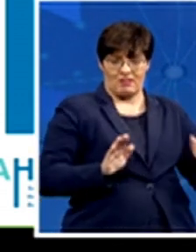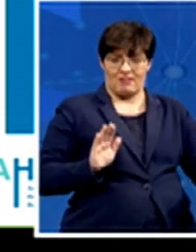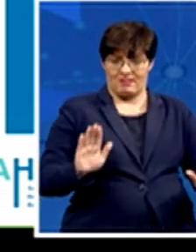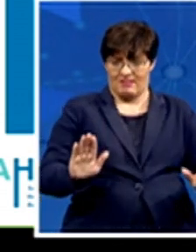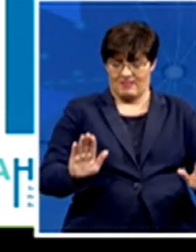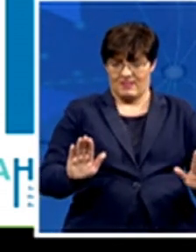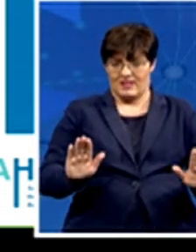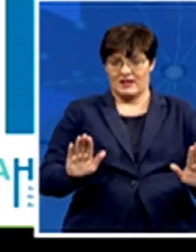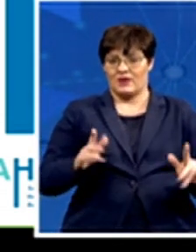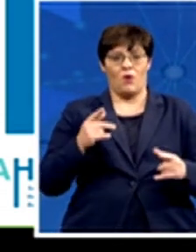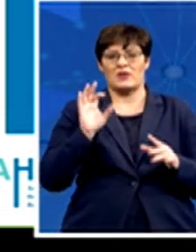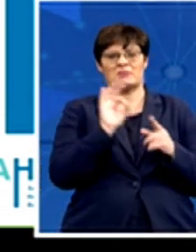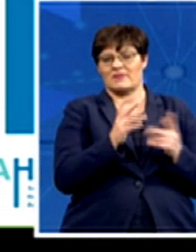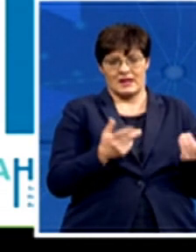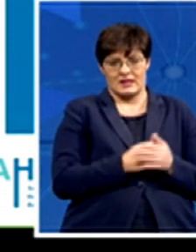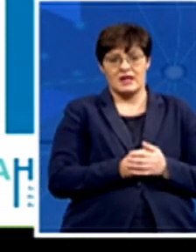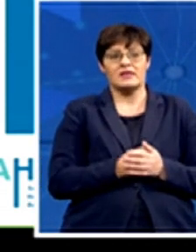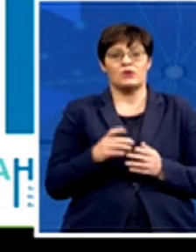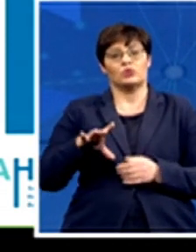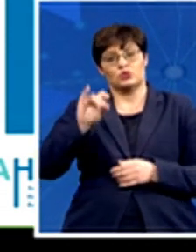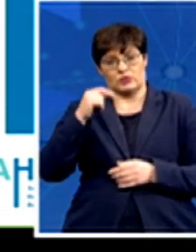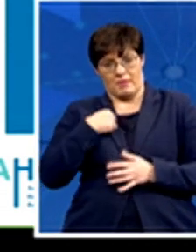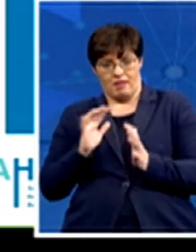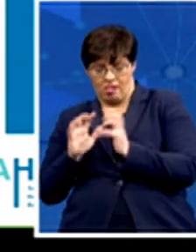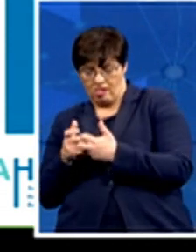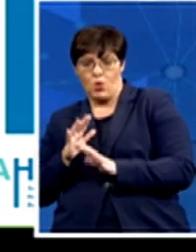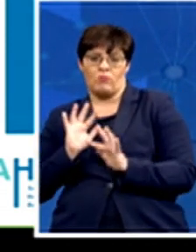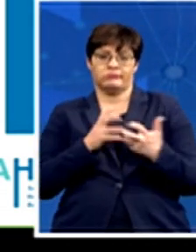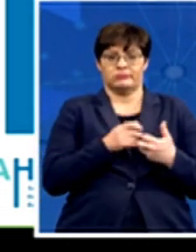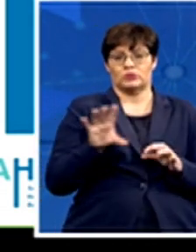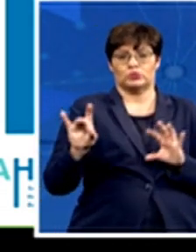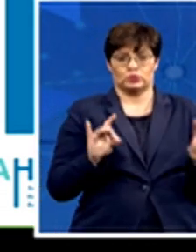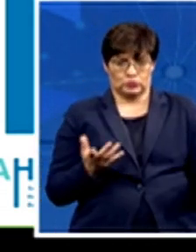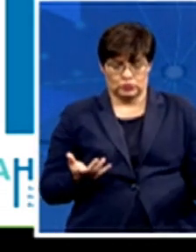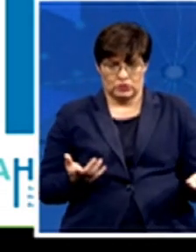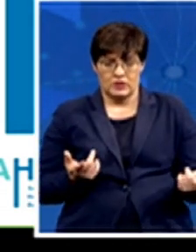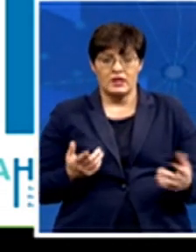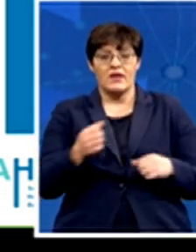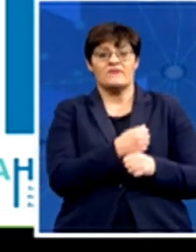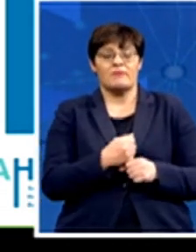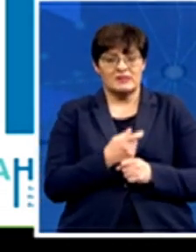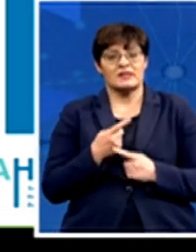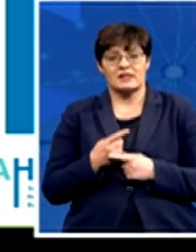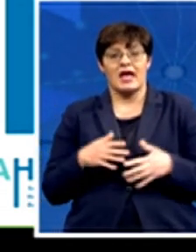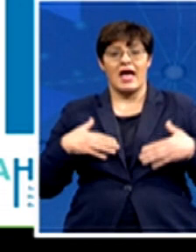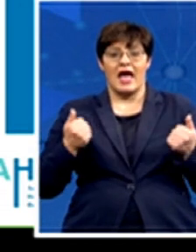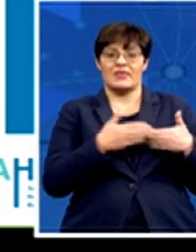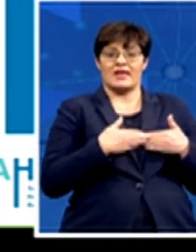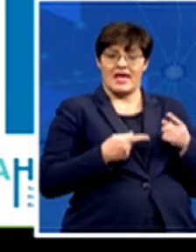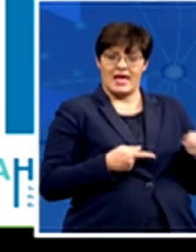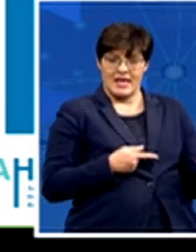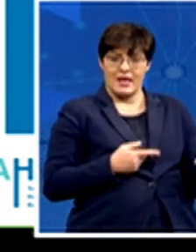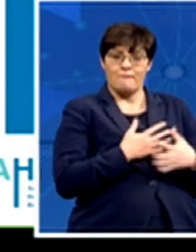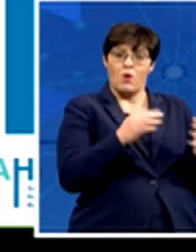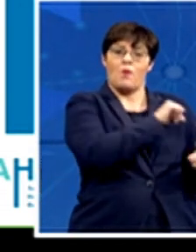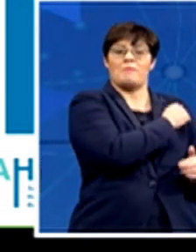choose the one that is relevant. And the difference between the forms is that the healthcare professional form is more in the medical language rather than the